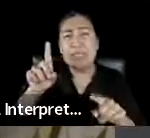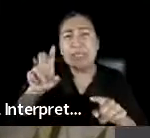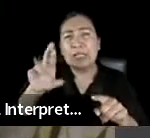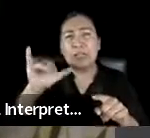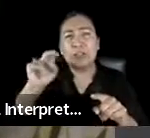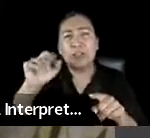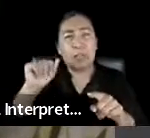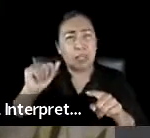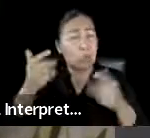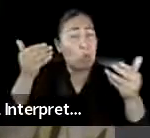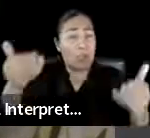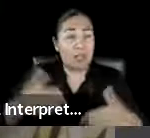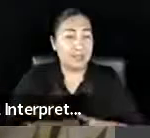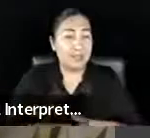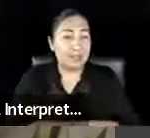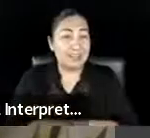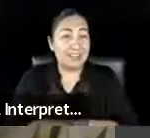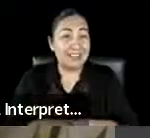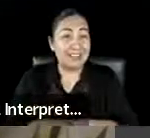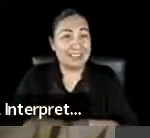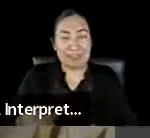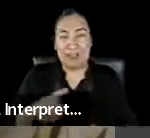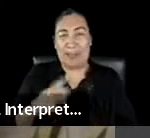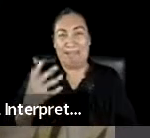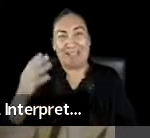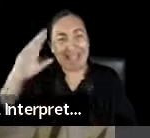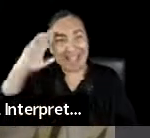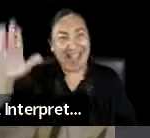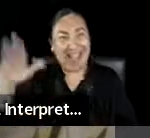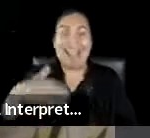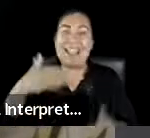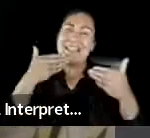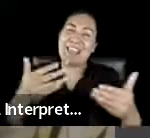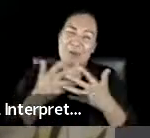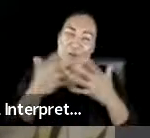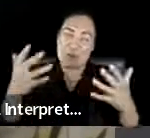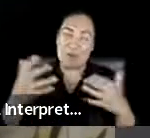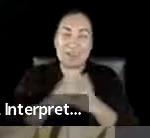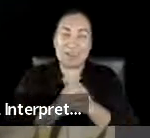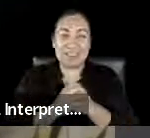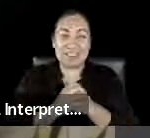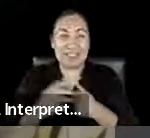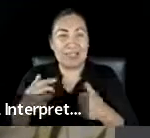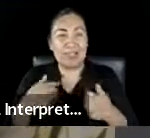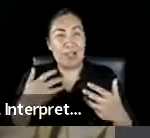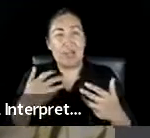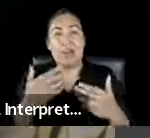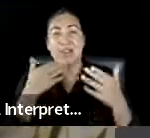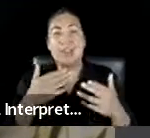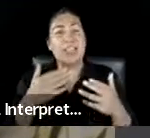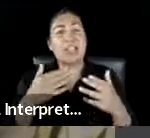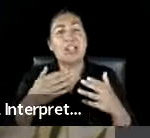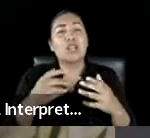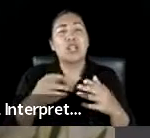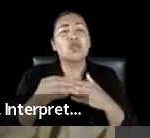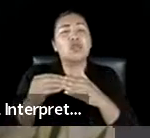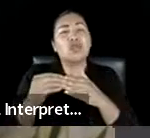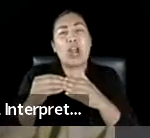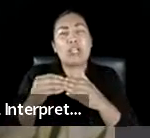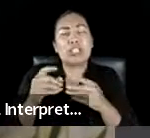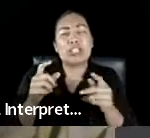The stage is yours. Hi, thank you guys so much. We'd like to thank Directing Change for supporting